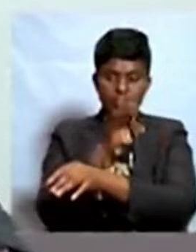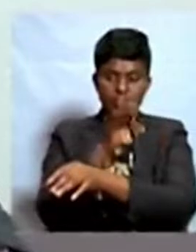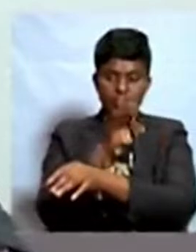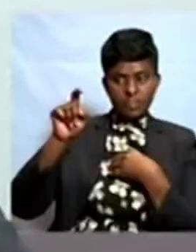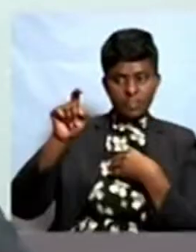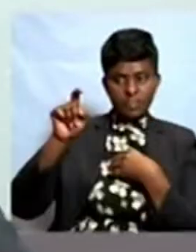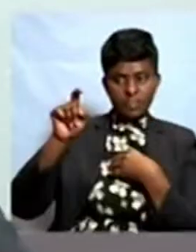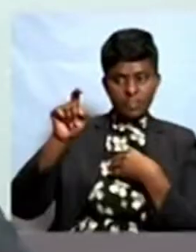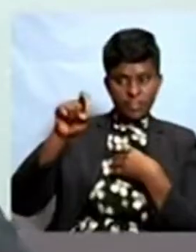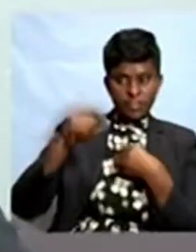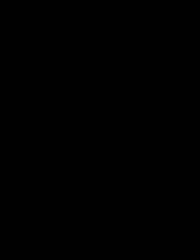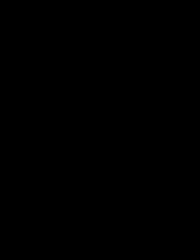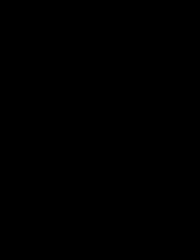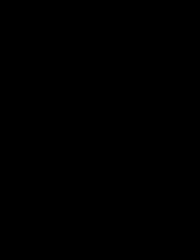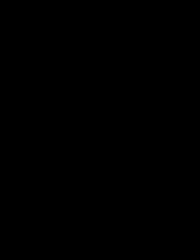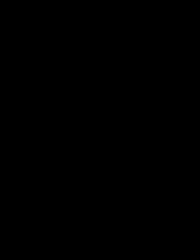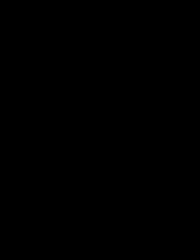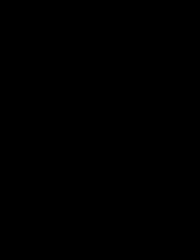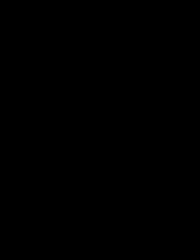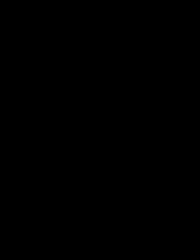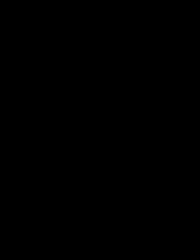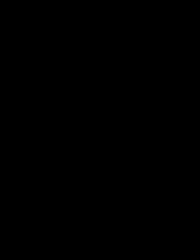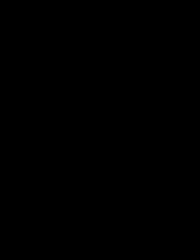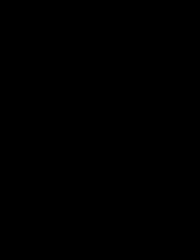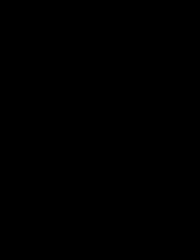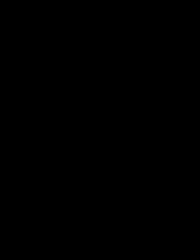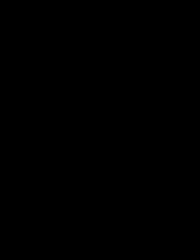need to enhance